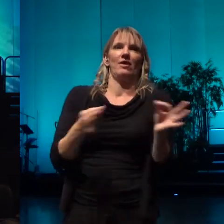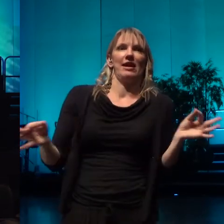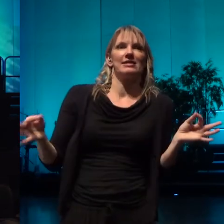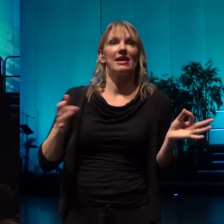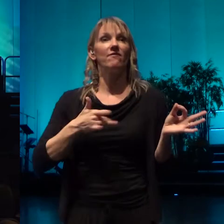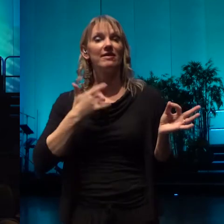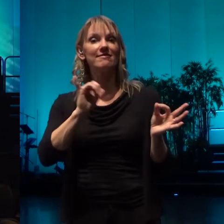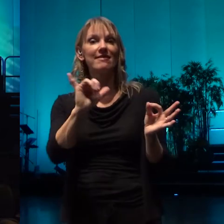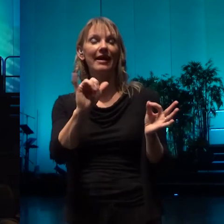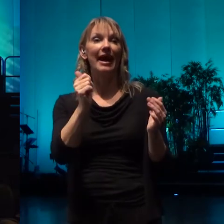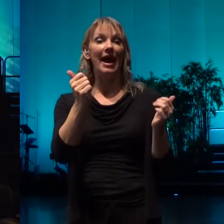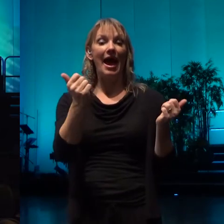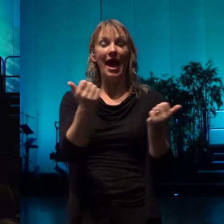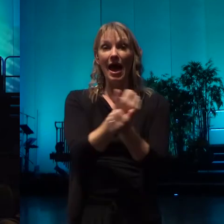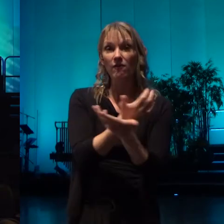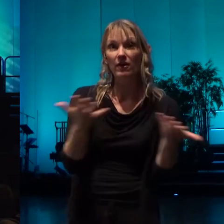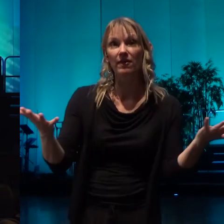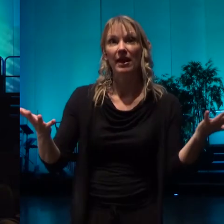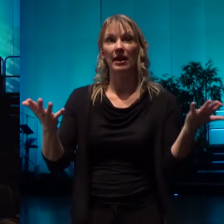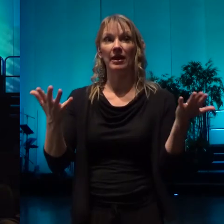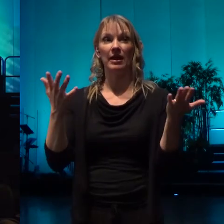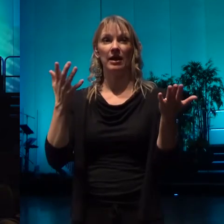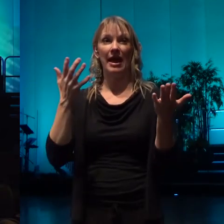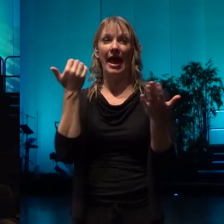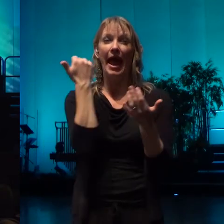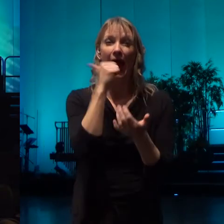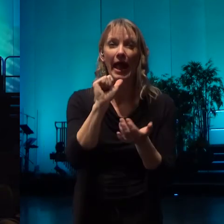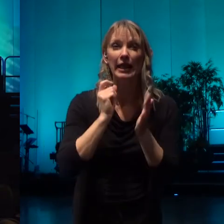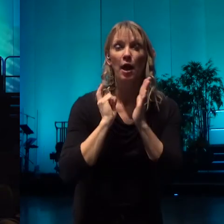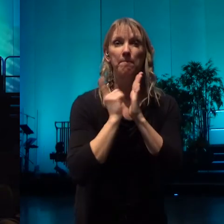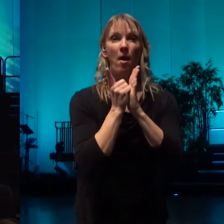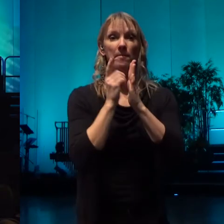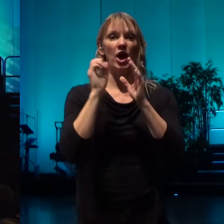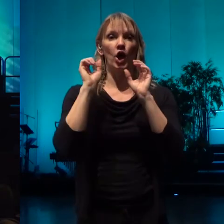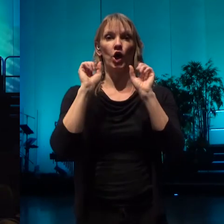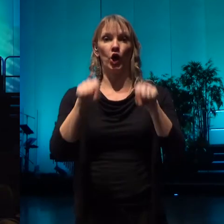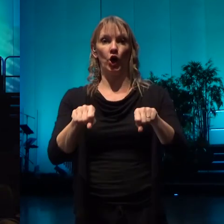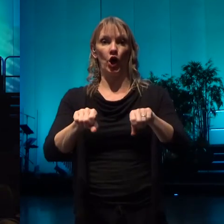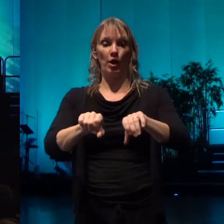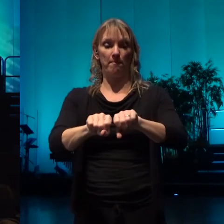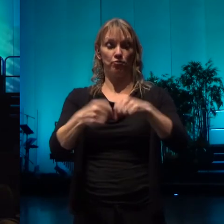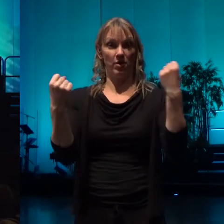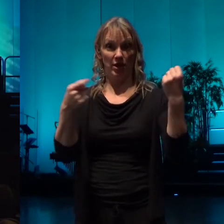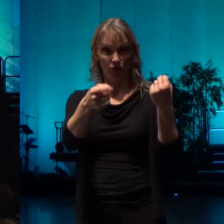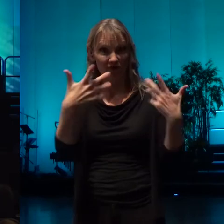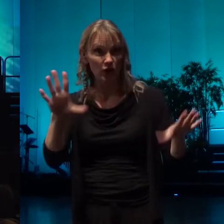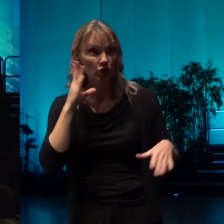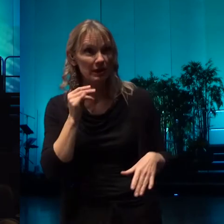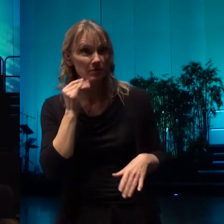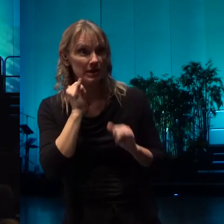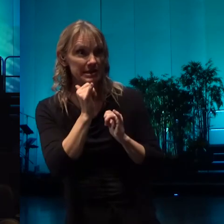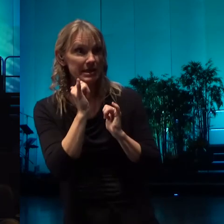feels like everything at any moment could just break. Have you ever had that feeling before?